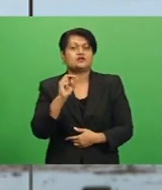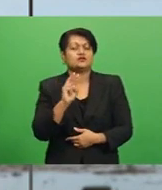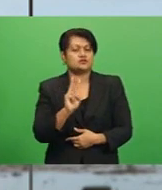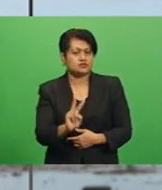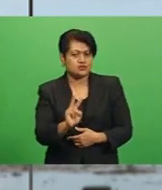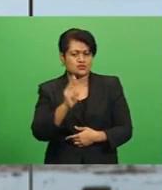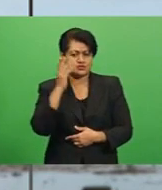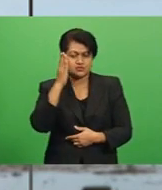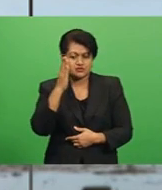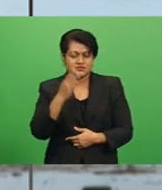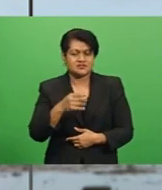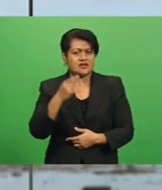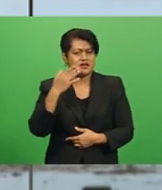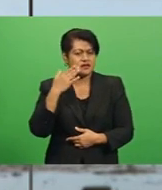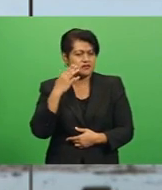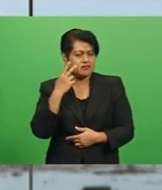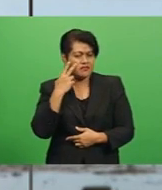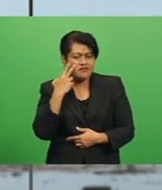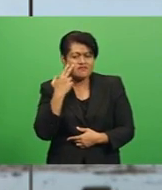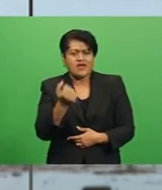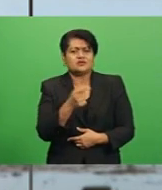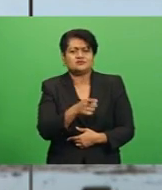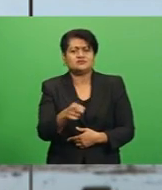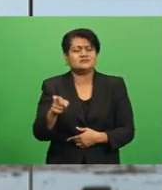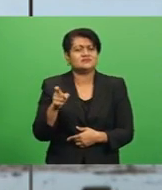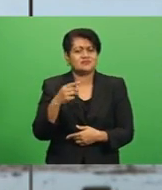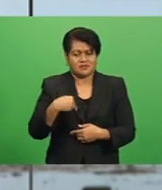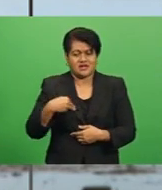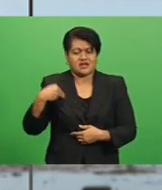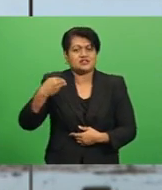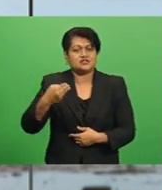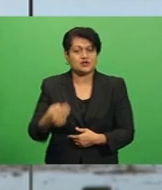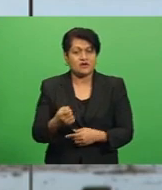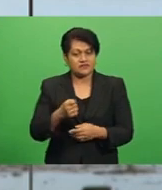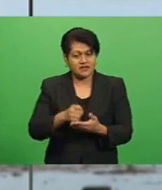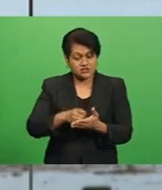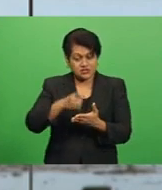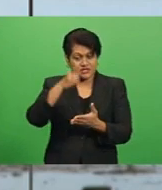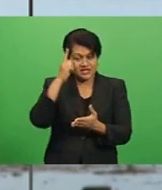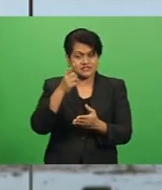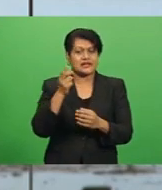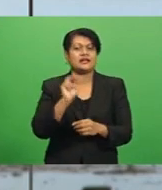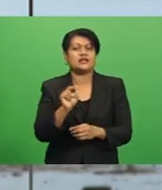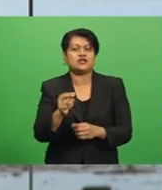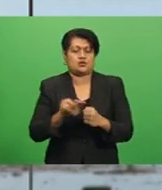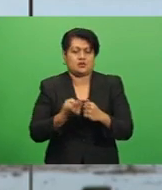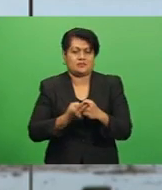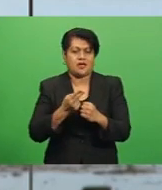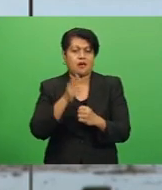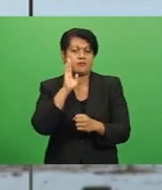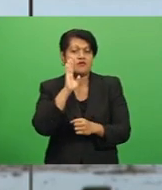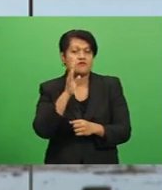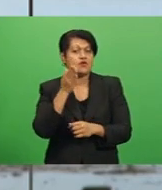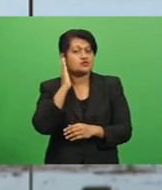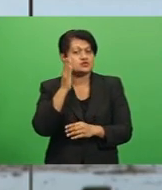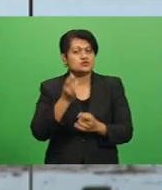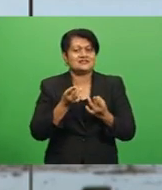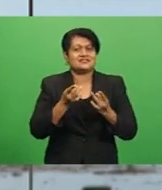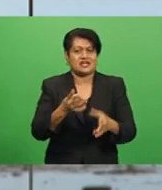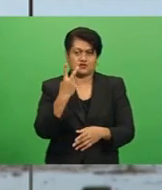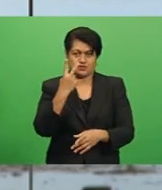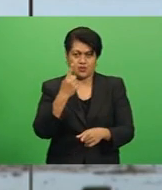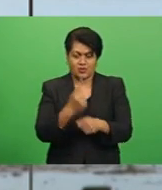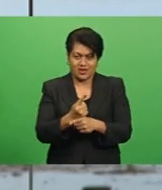identified by the Ministry of Education as badly affected and in need of repair before school starts in 2 weeks. Eleanor Turangaivu has